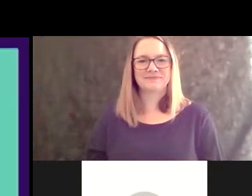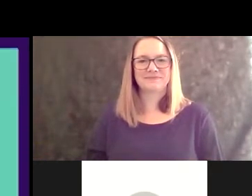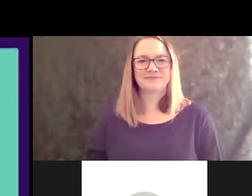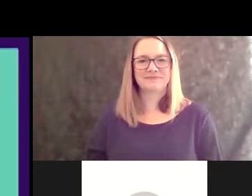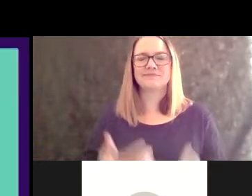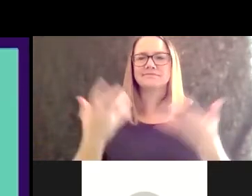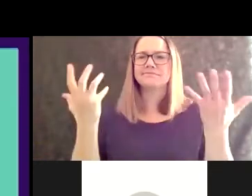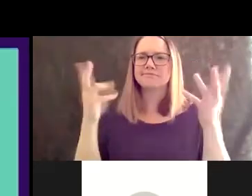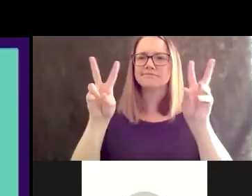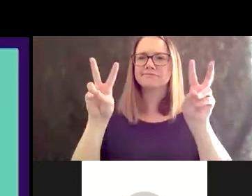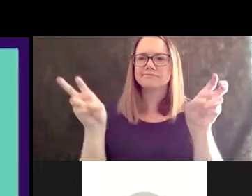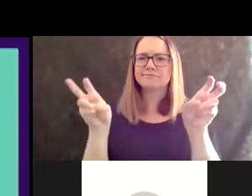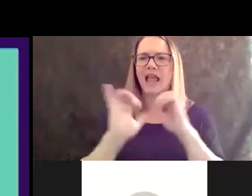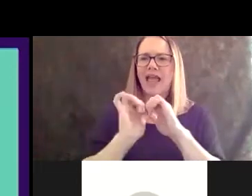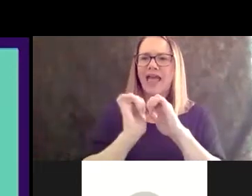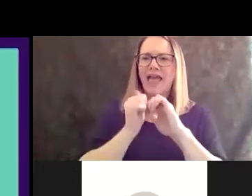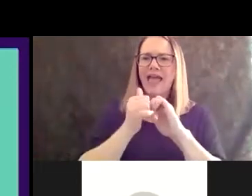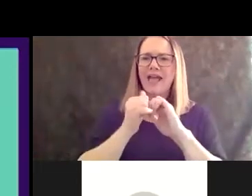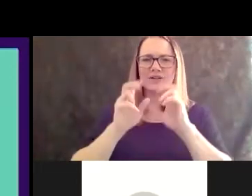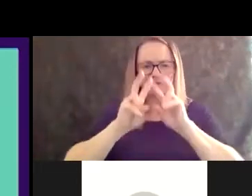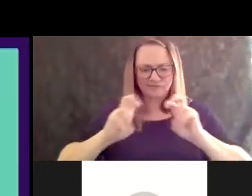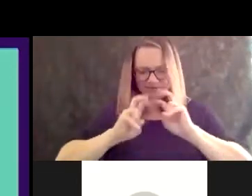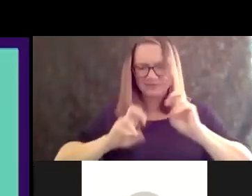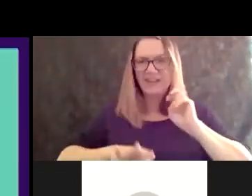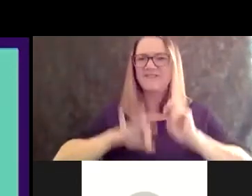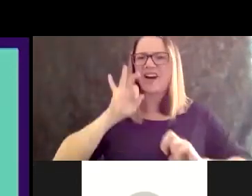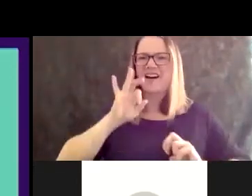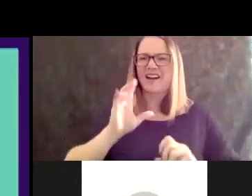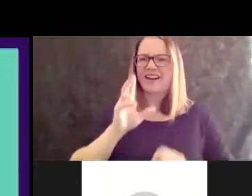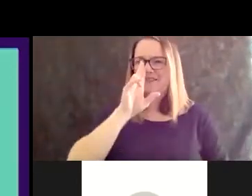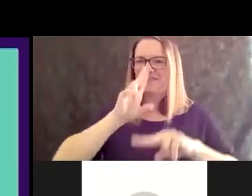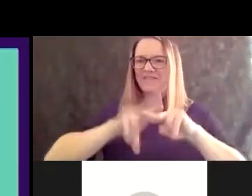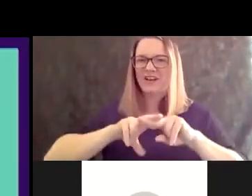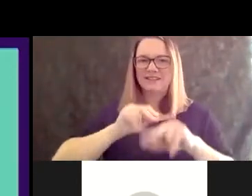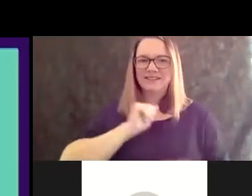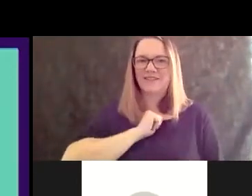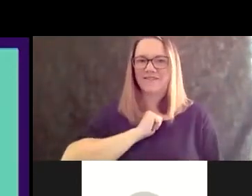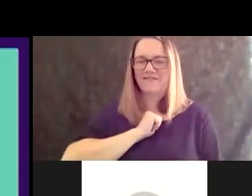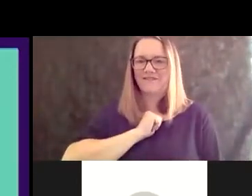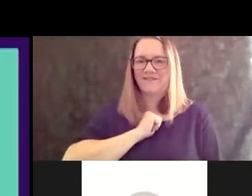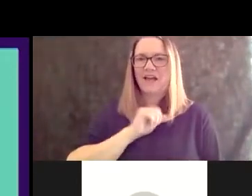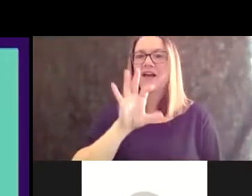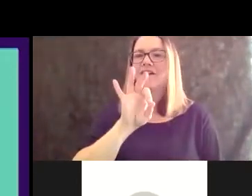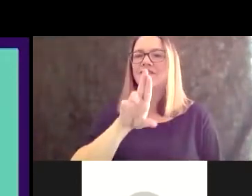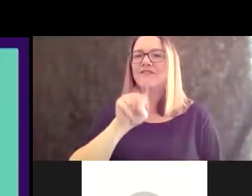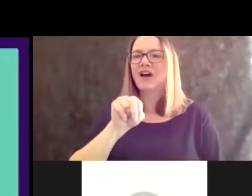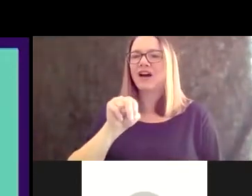How to tap into our fun selves. This was the idea of fun self